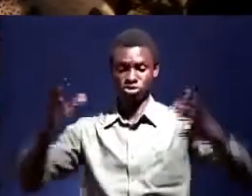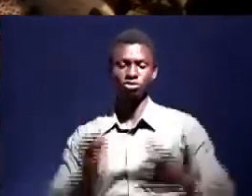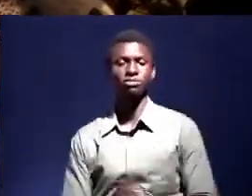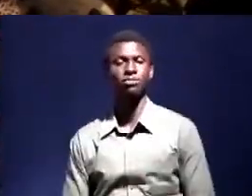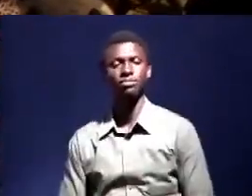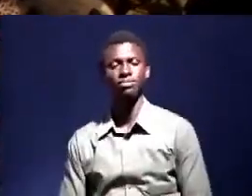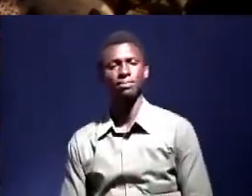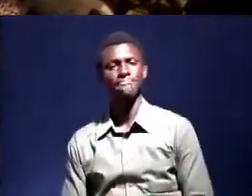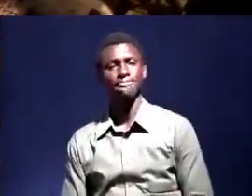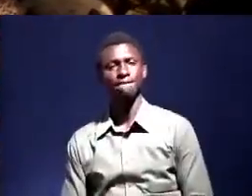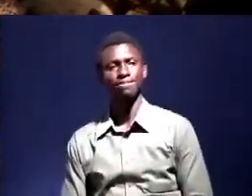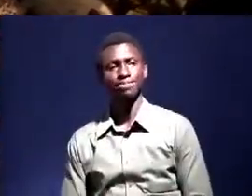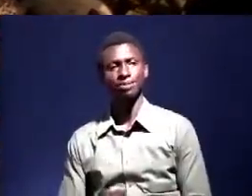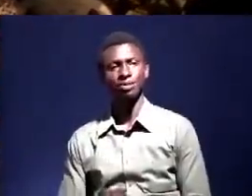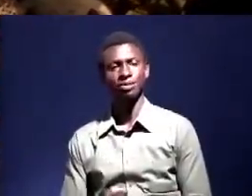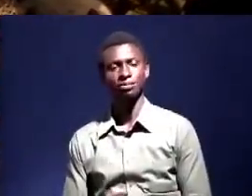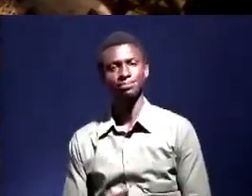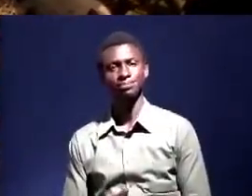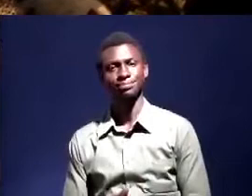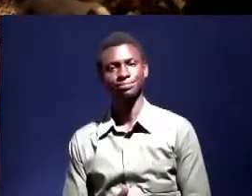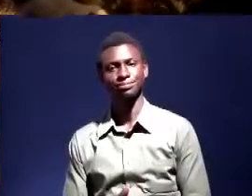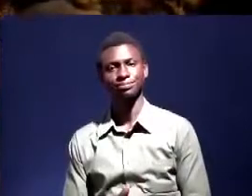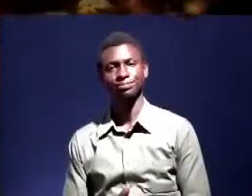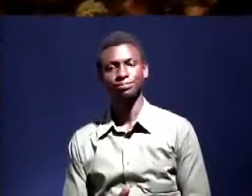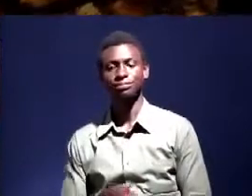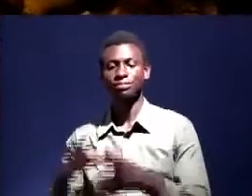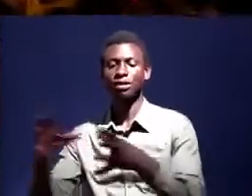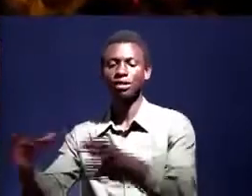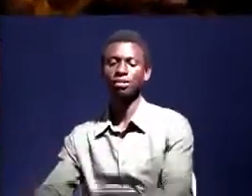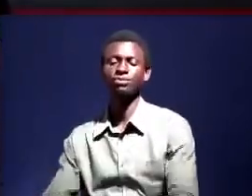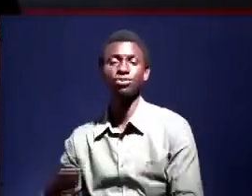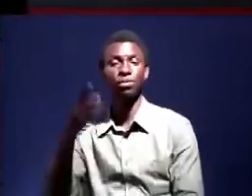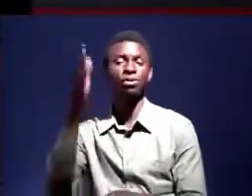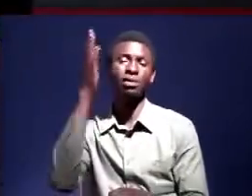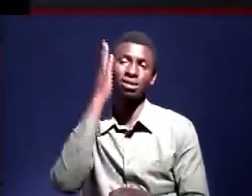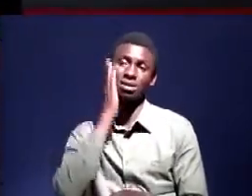I picked up the dying boy in my arms. I